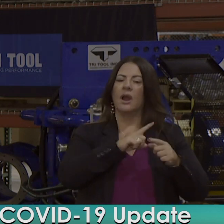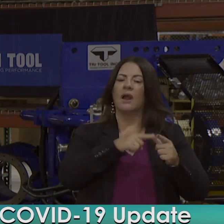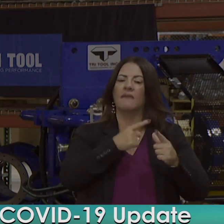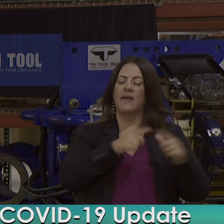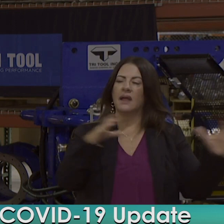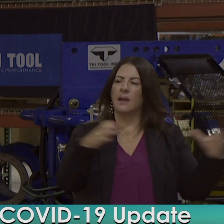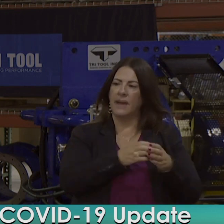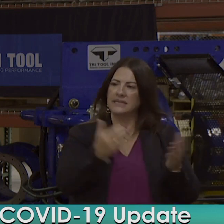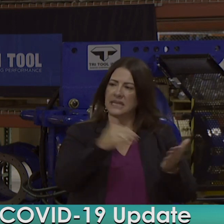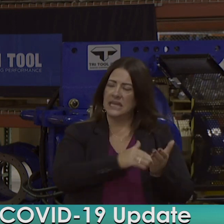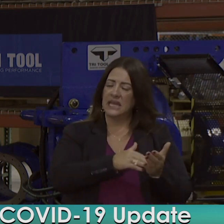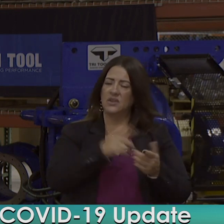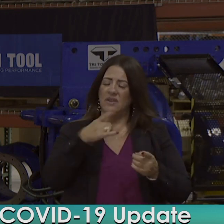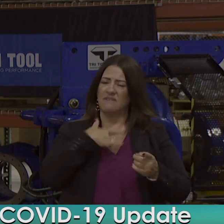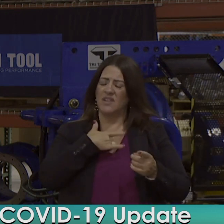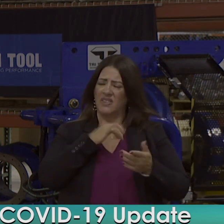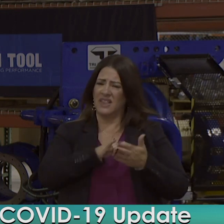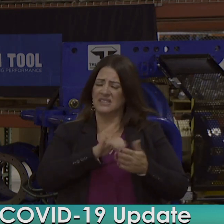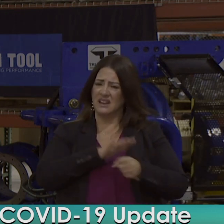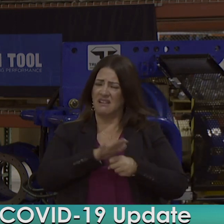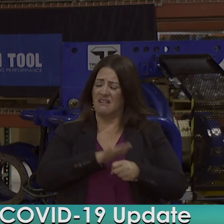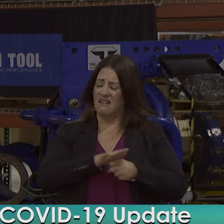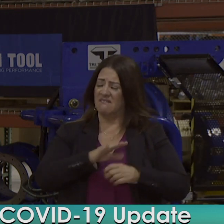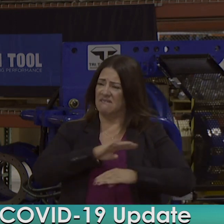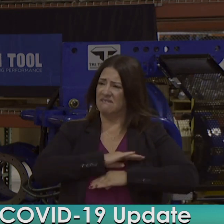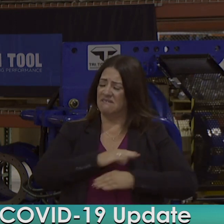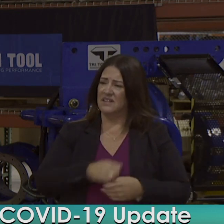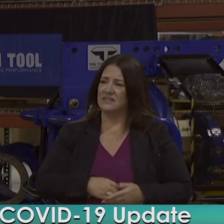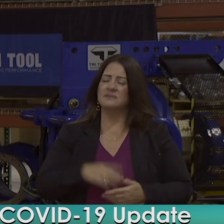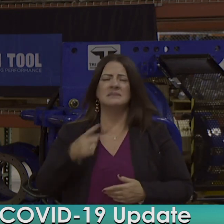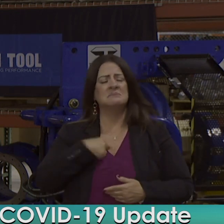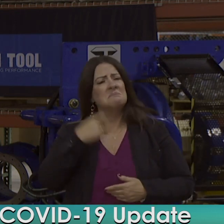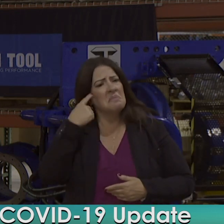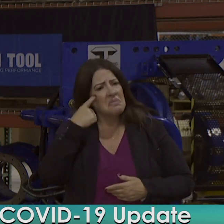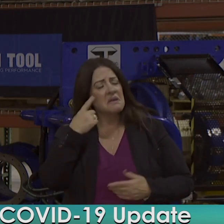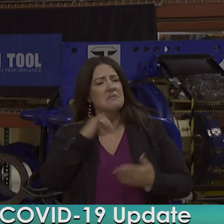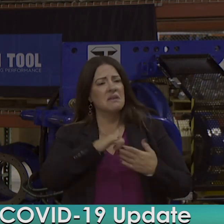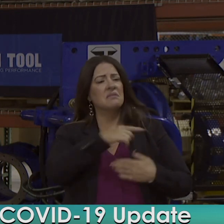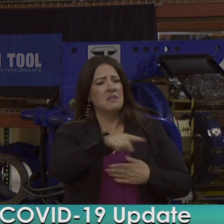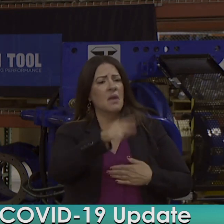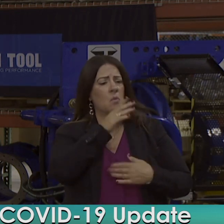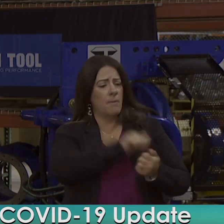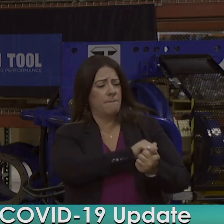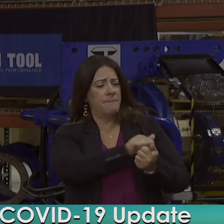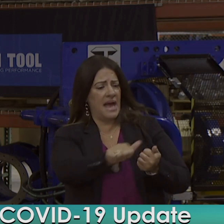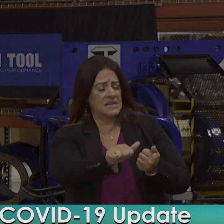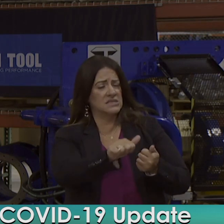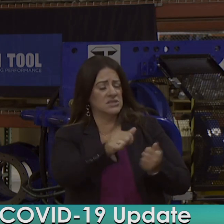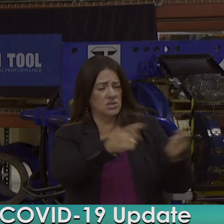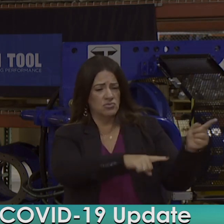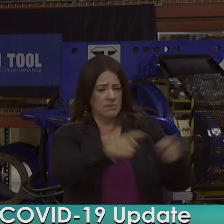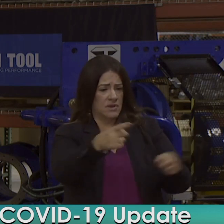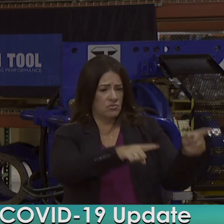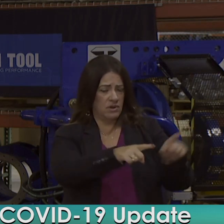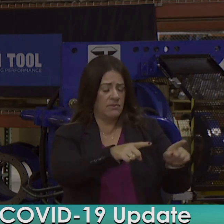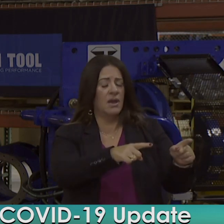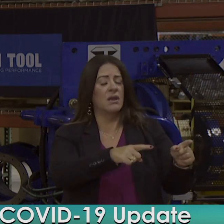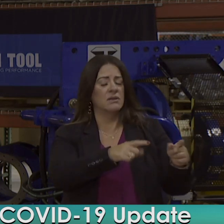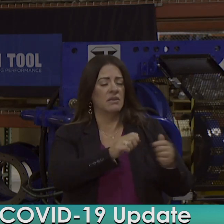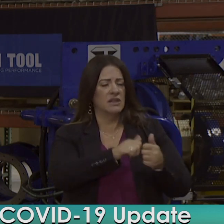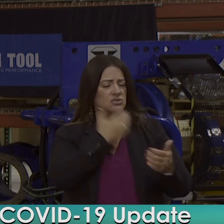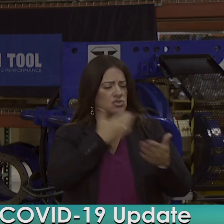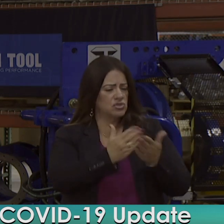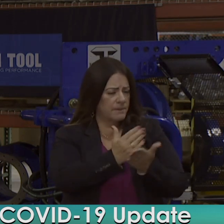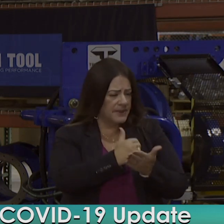state? Well, I think we will sign. I hope they pass what I believe is a responsible budget under